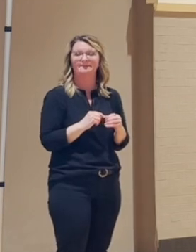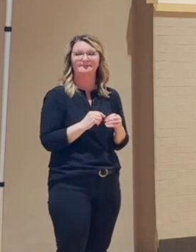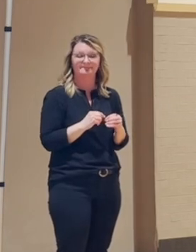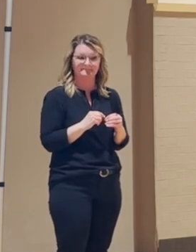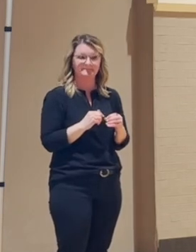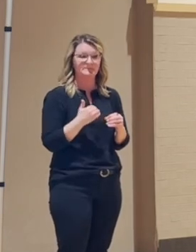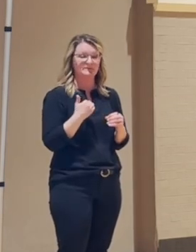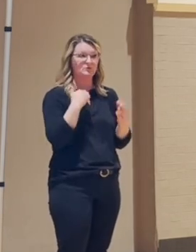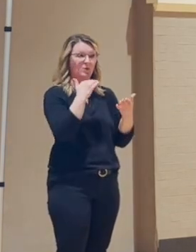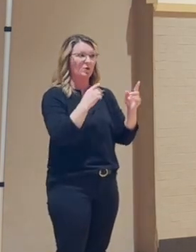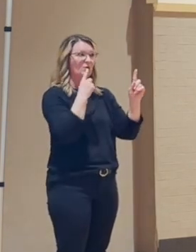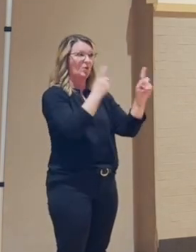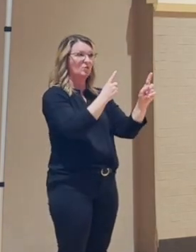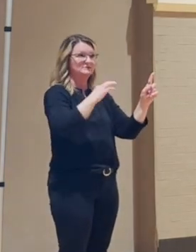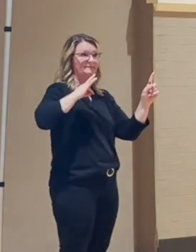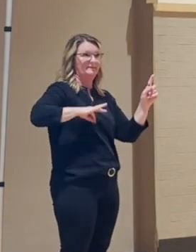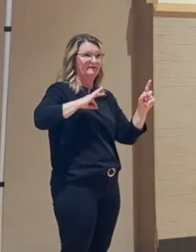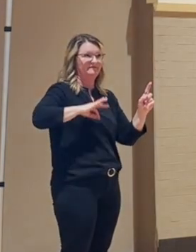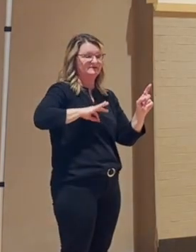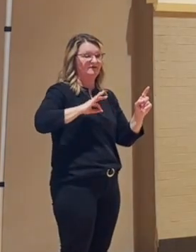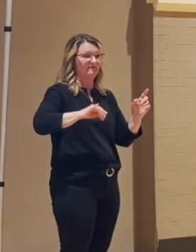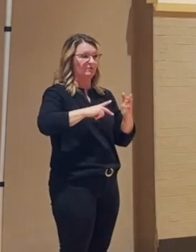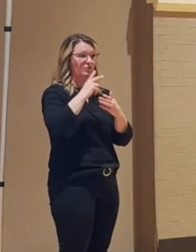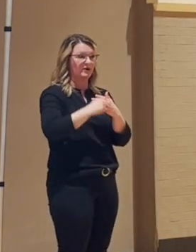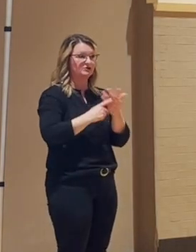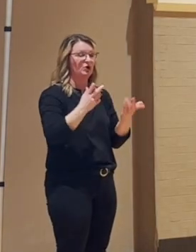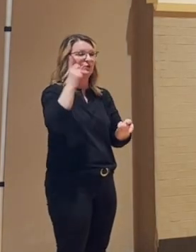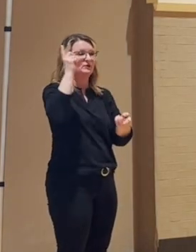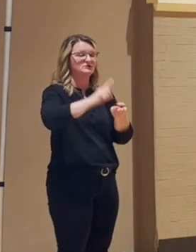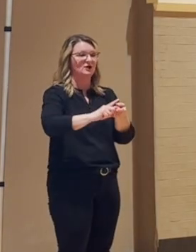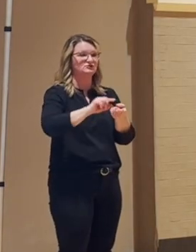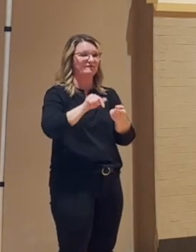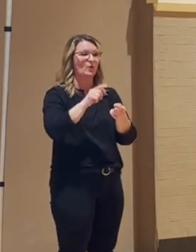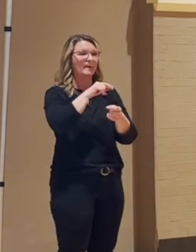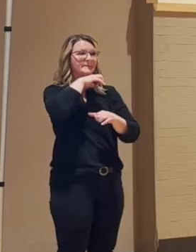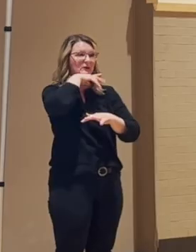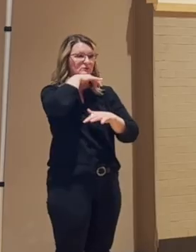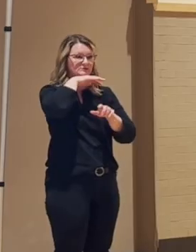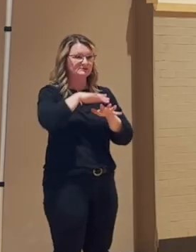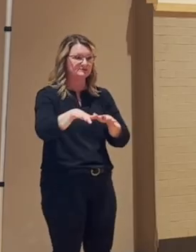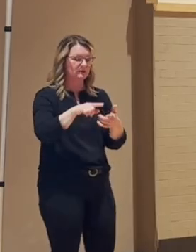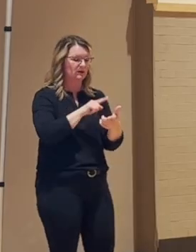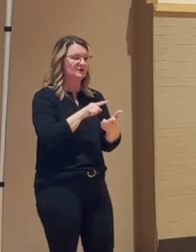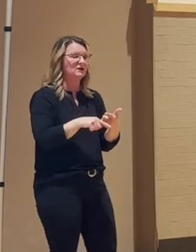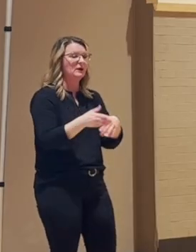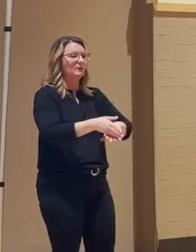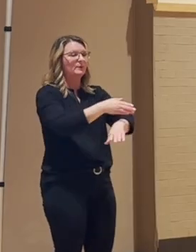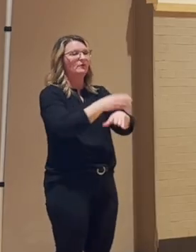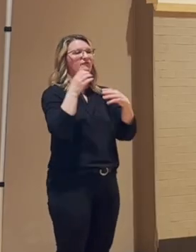the goals here are the benefits of our projects will be a reduction in pollutants, improved public